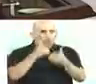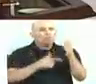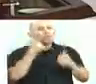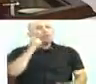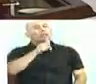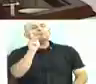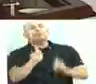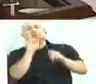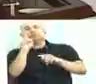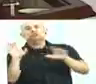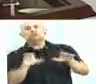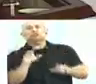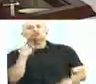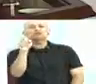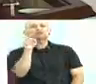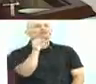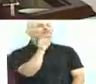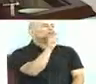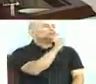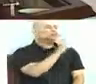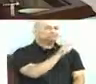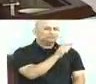other people ought to do.